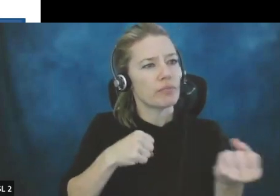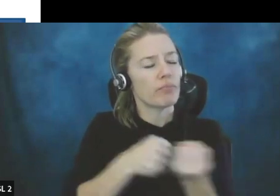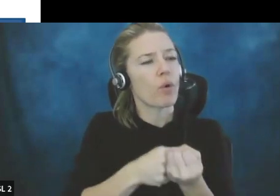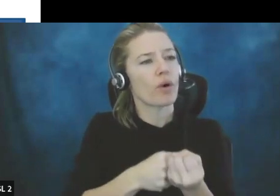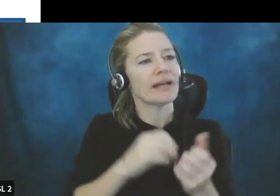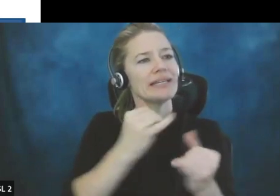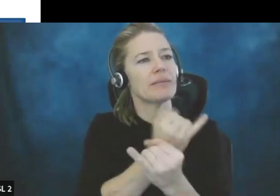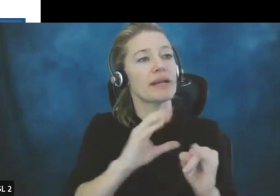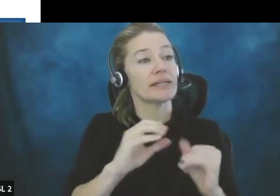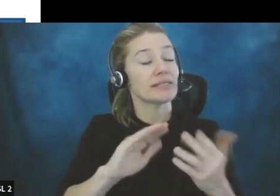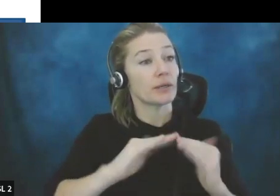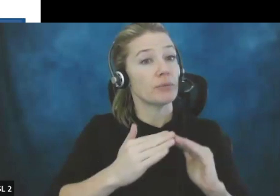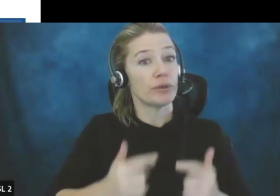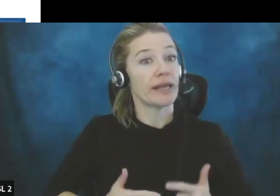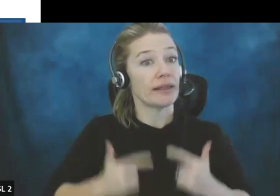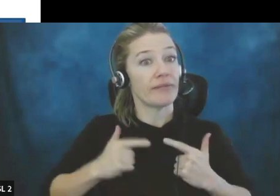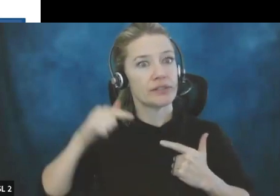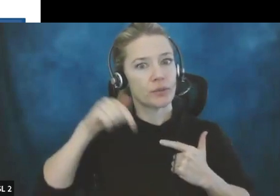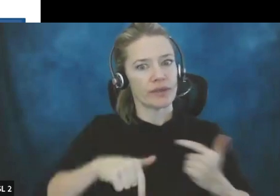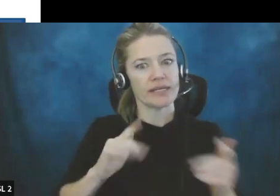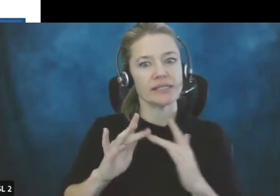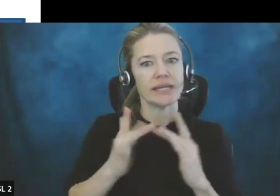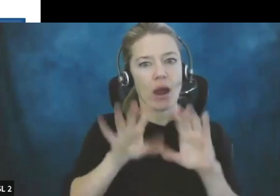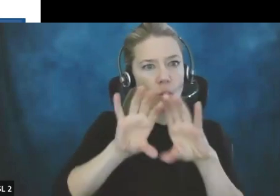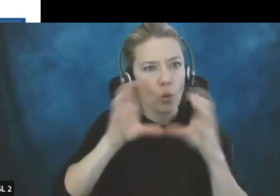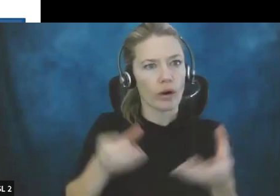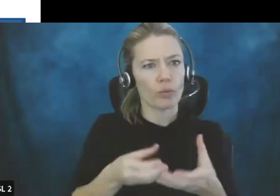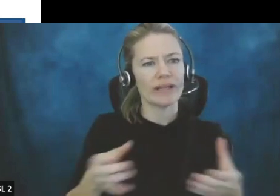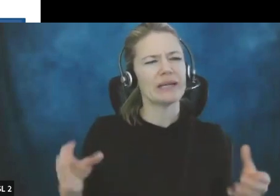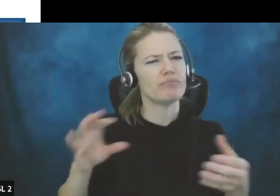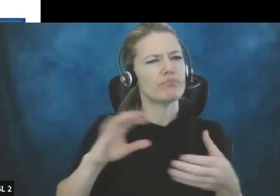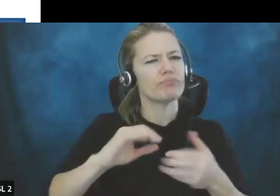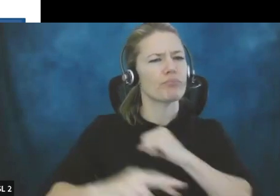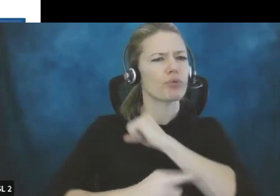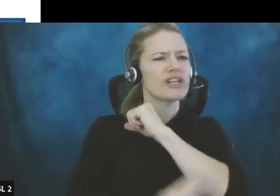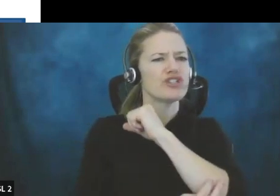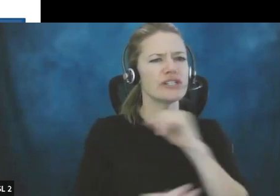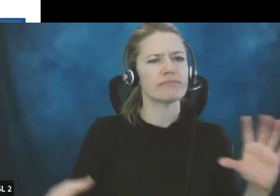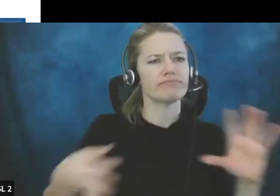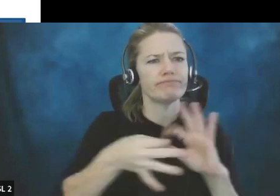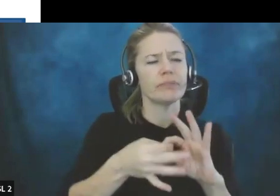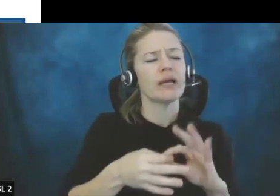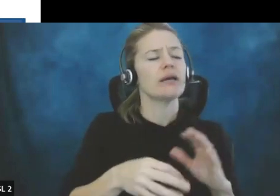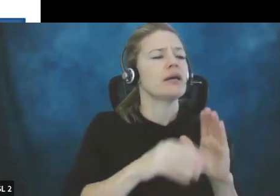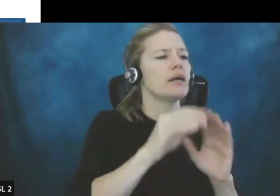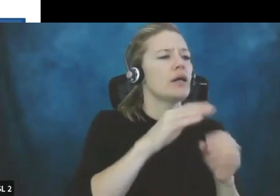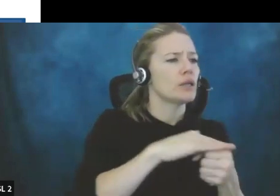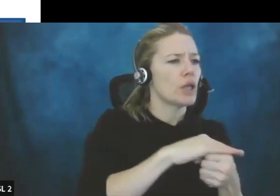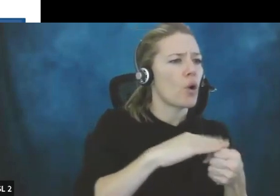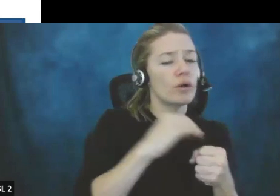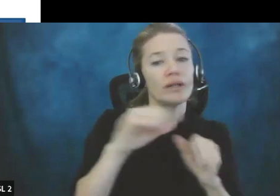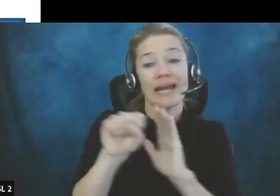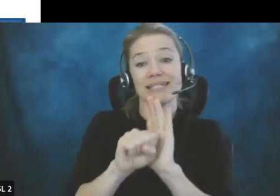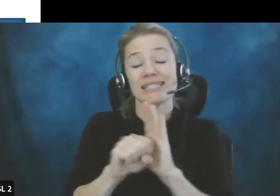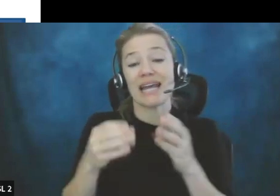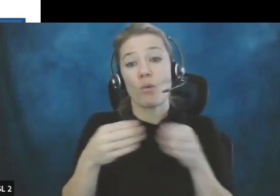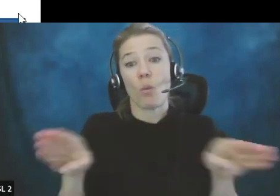increase independence and community living. And so this network really bridges this local, right, providers